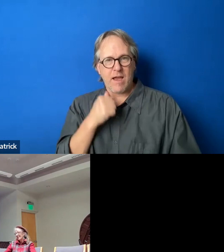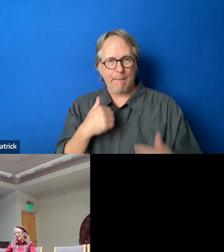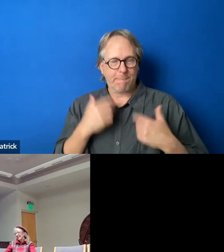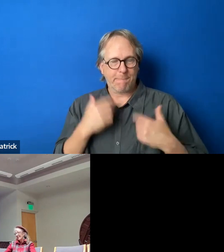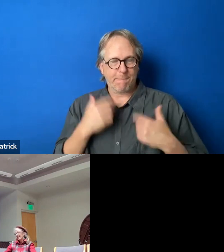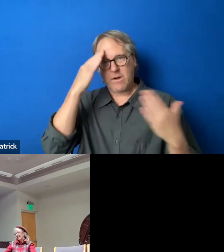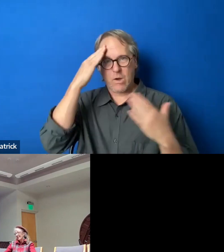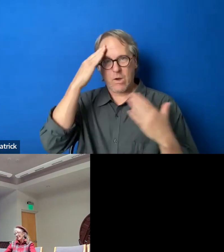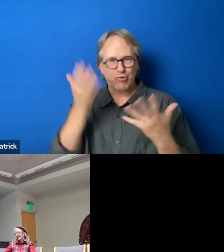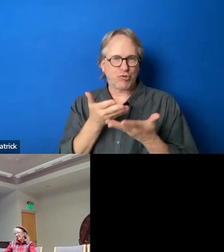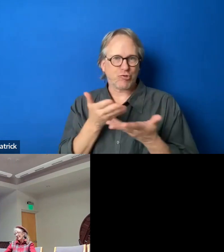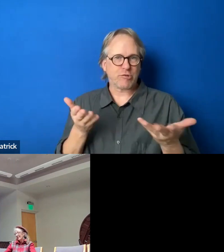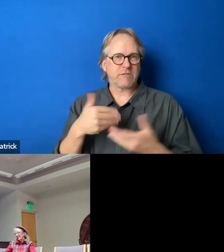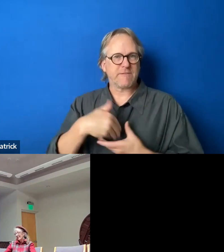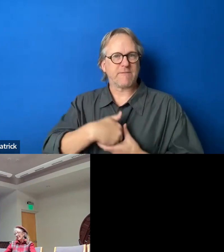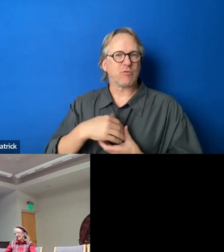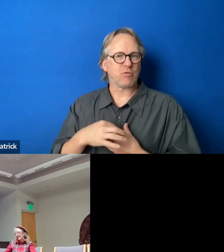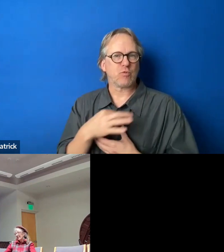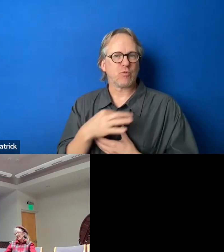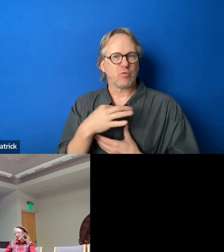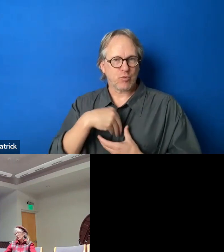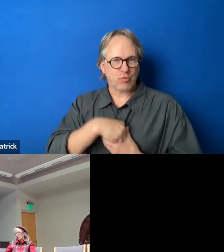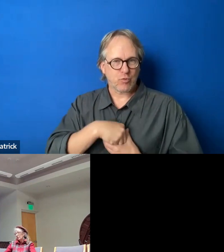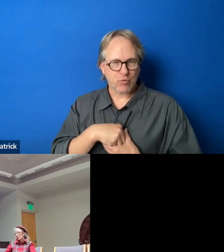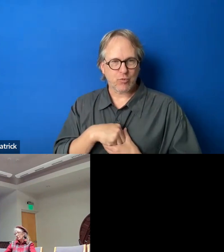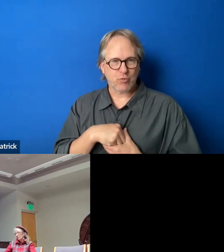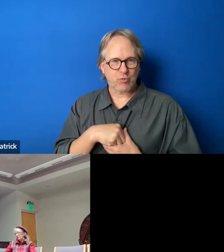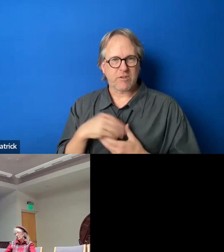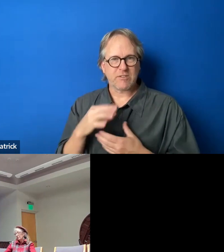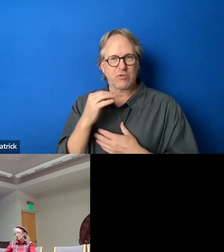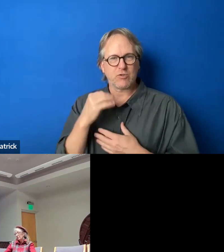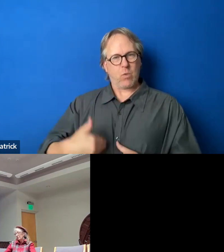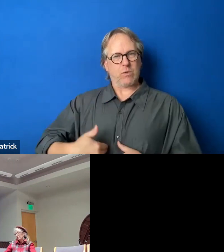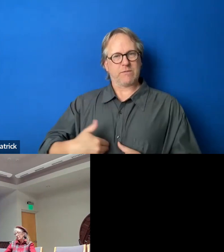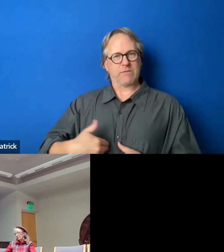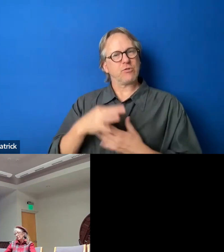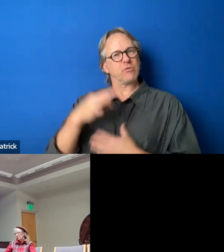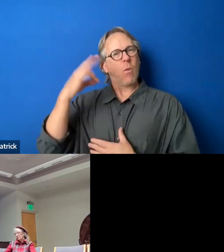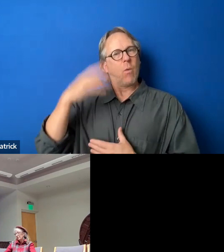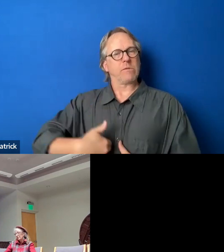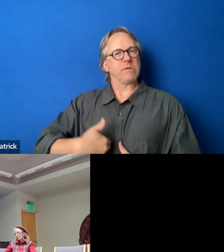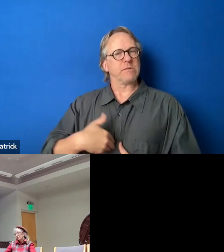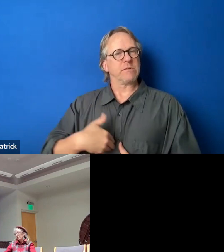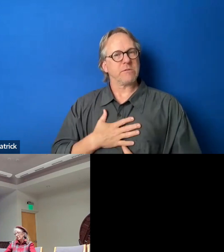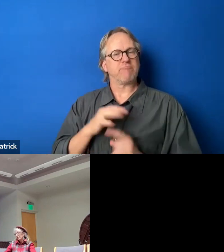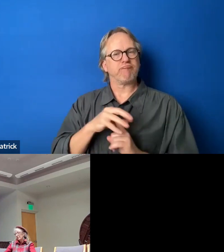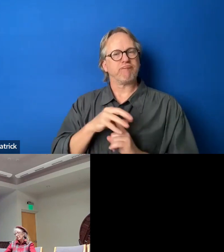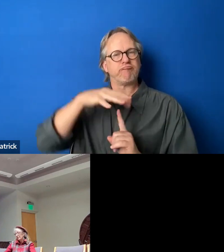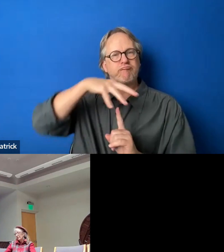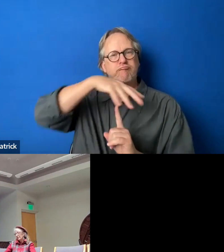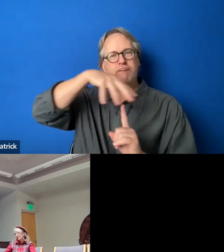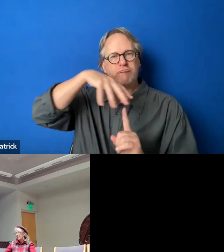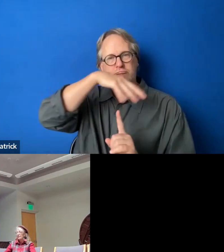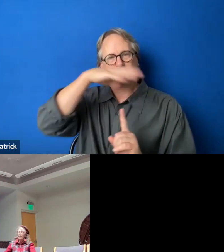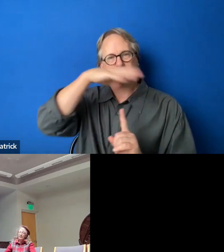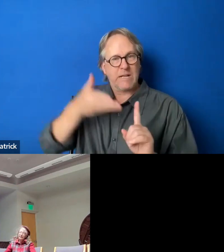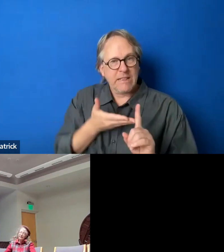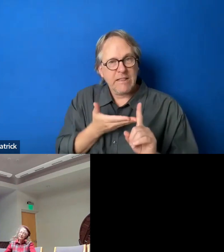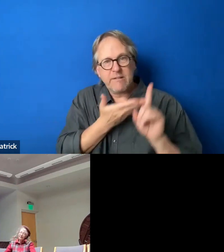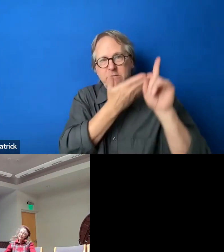soul sense. I am conscious of a soul sense. That lifts me above the